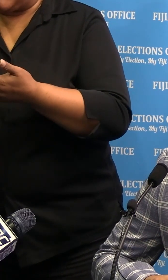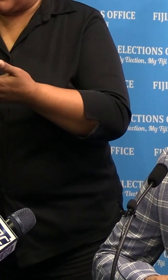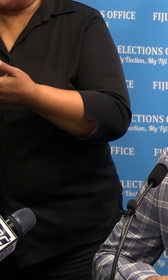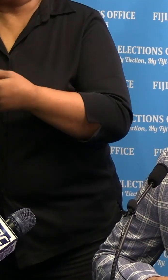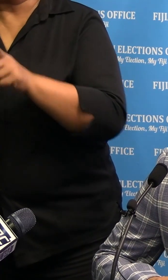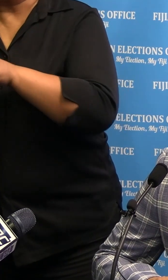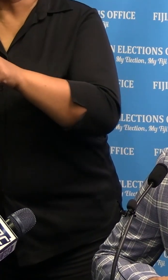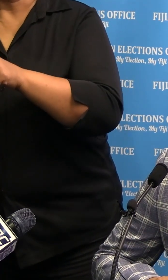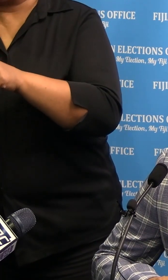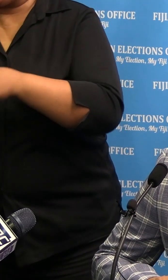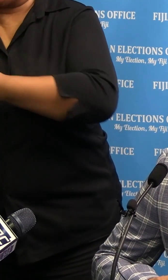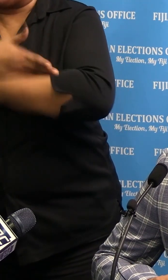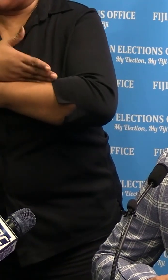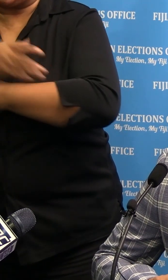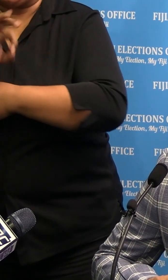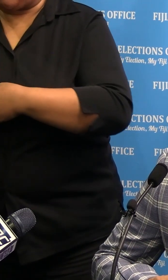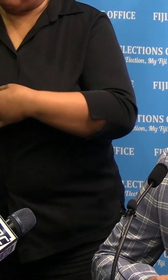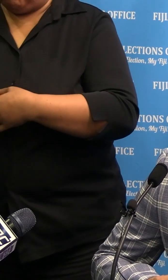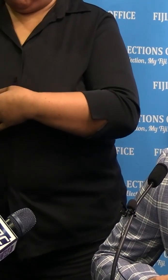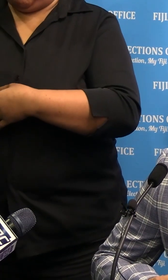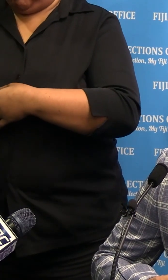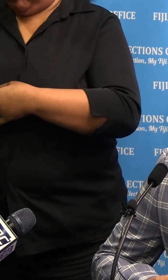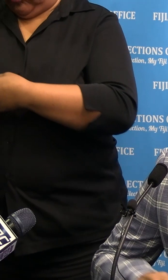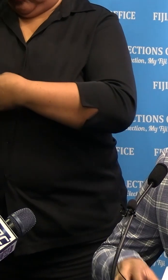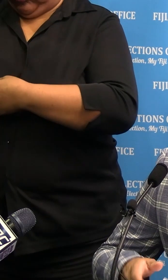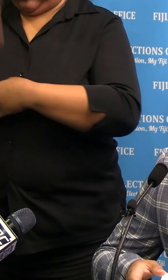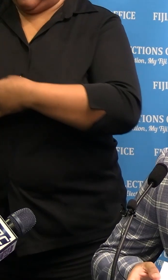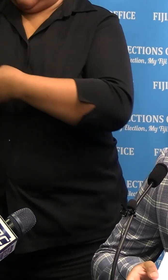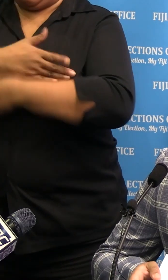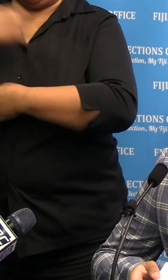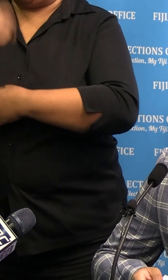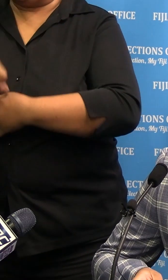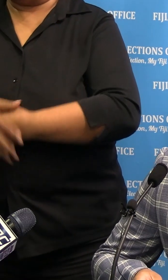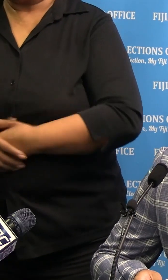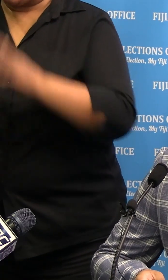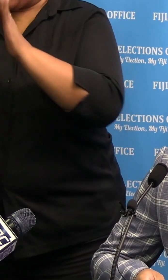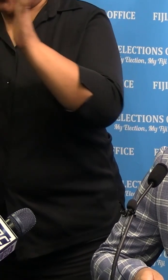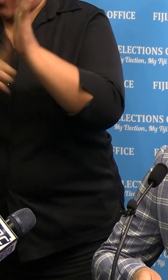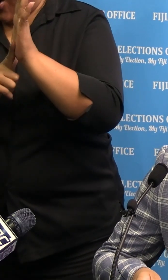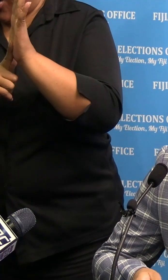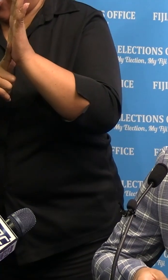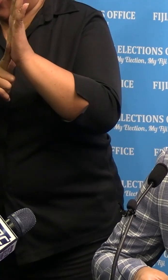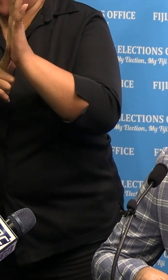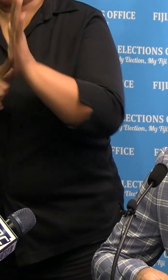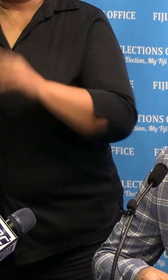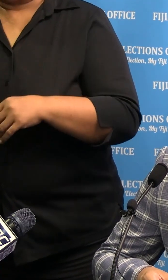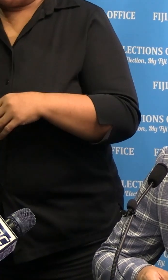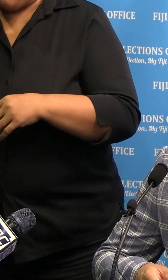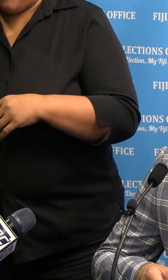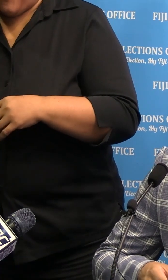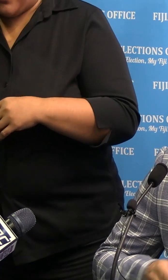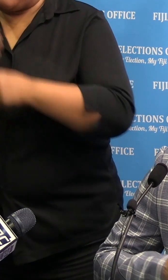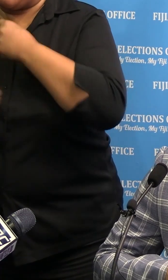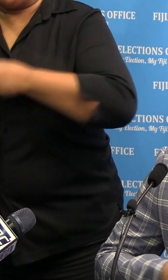Monday. It will be commencing at midnight, and those laws will be in effect. I